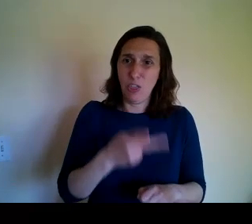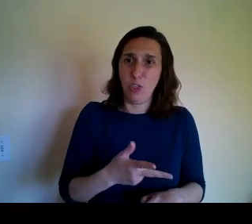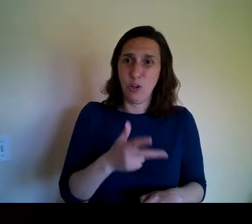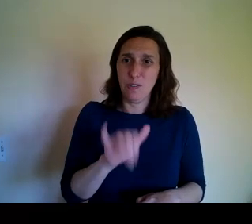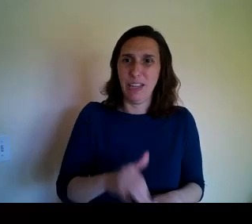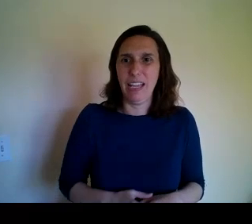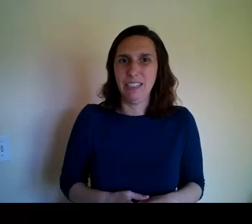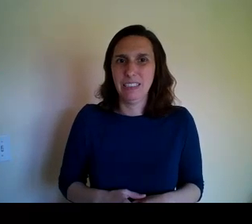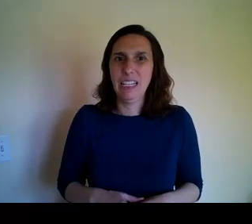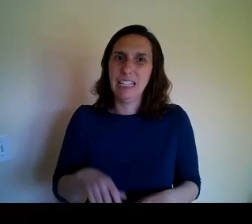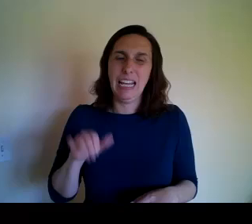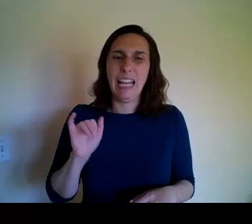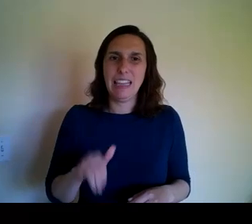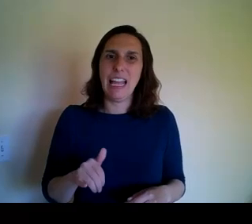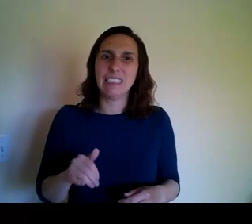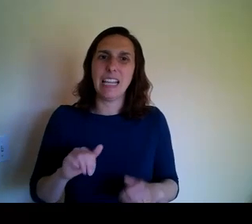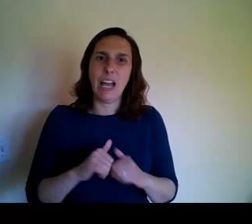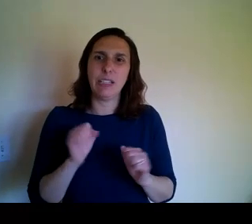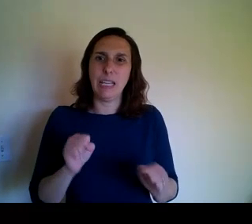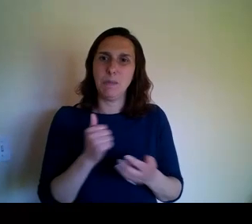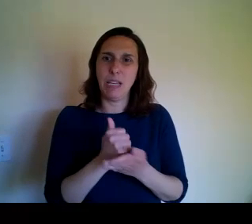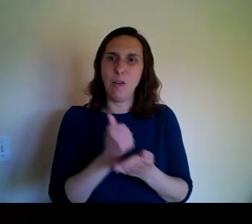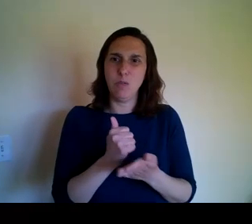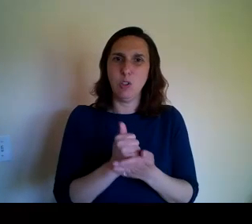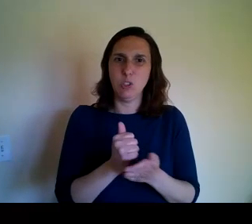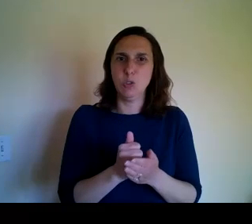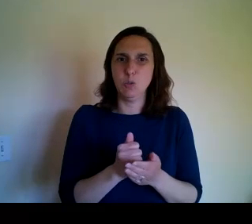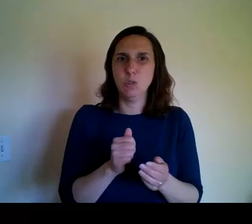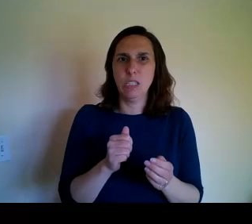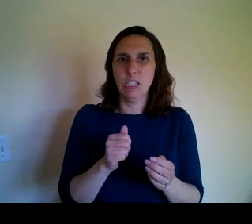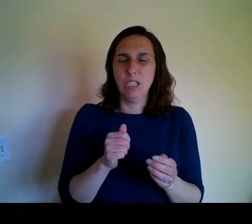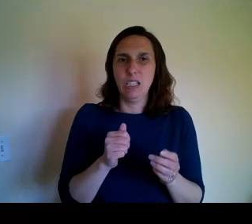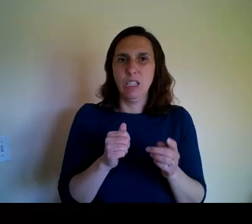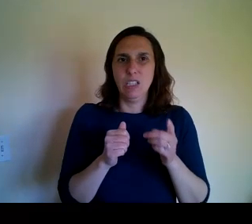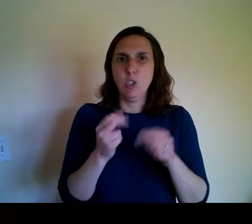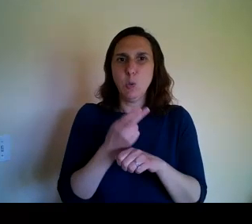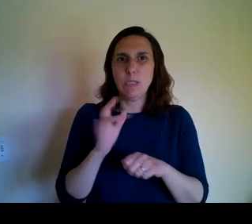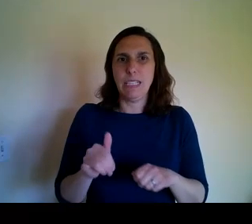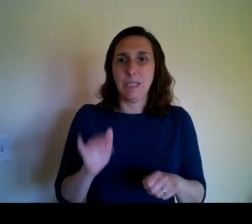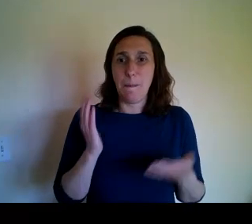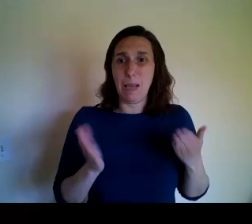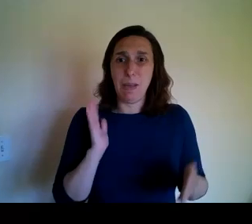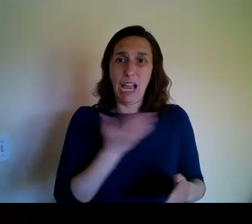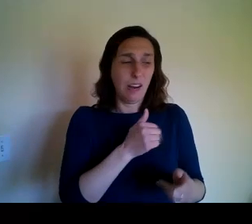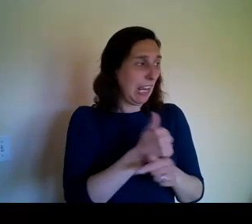And that's the utility of this type of expansion is our algebra might give us something like this.